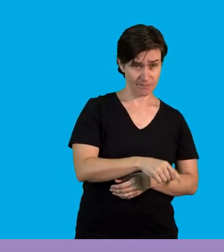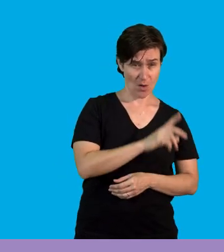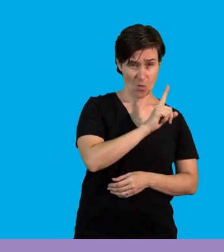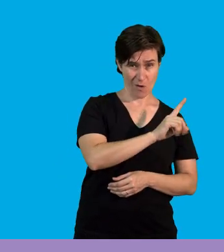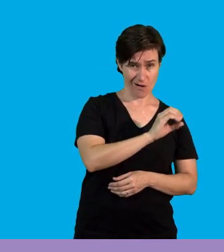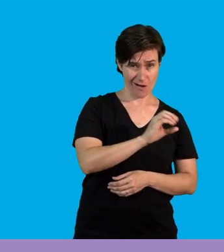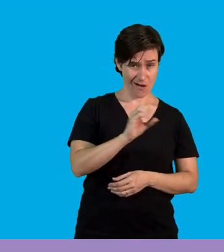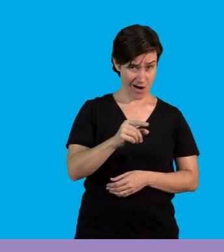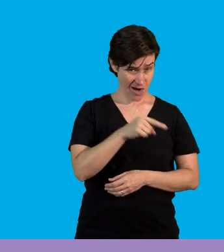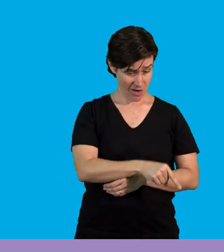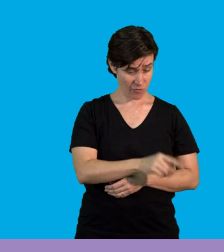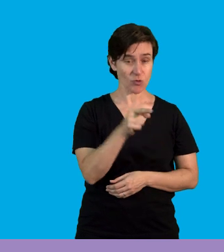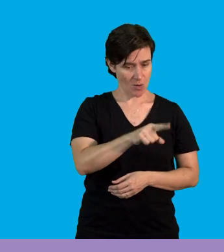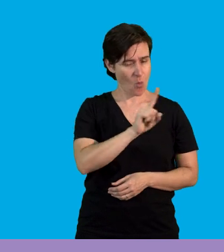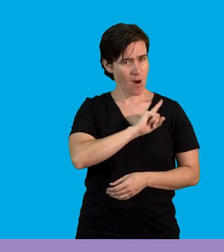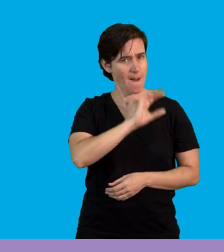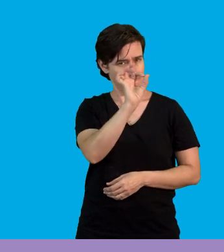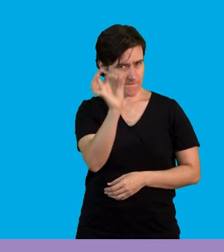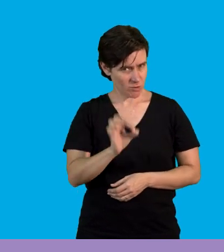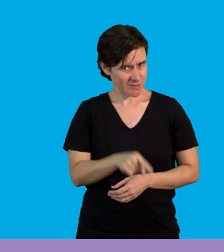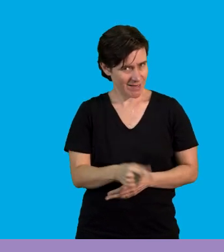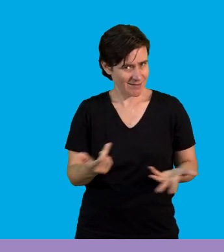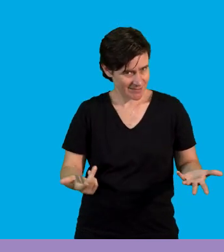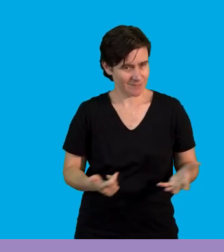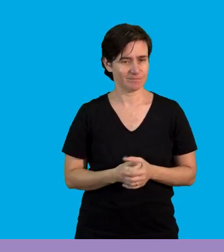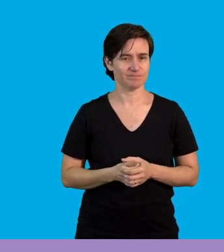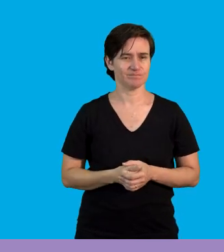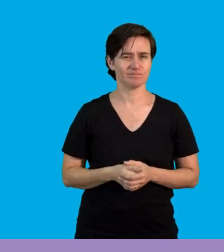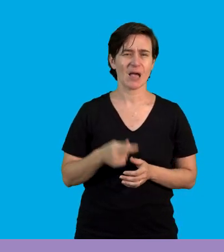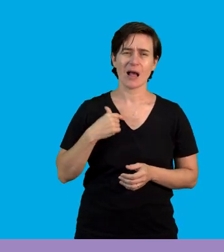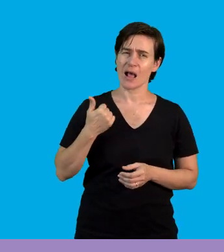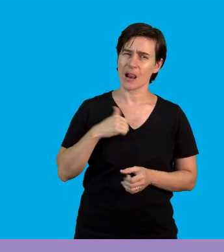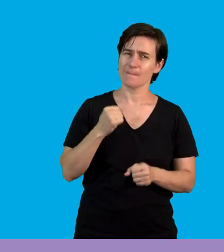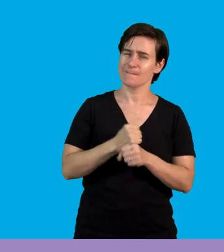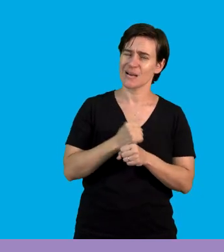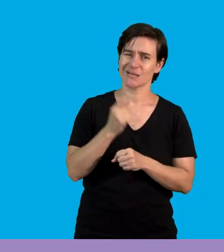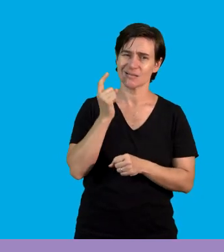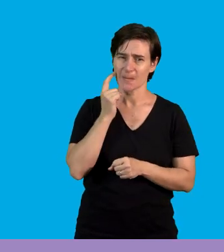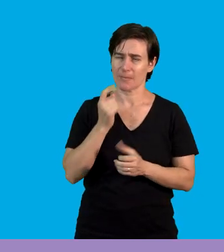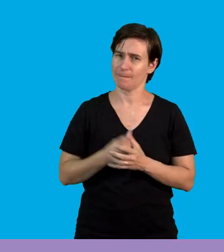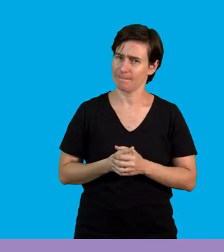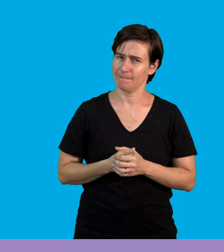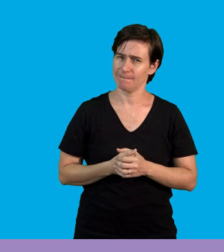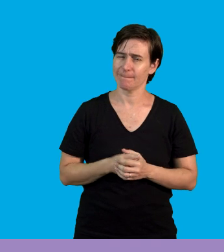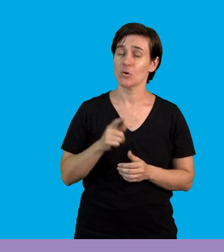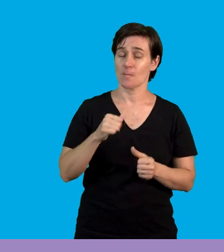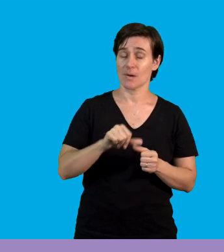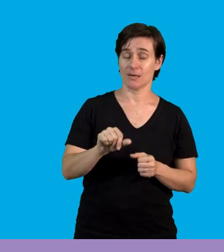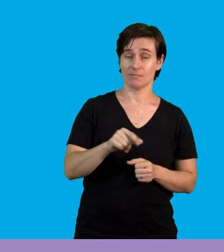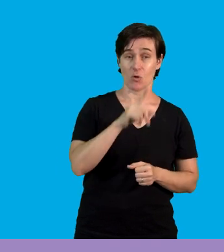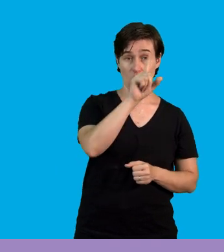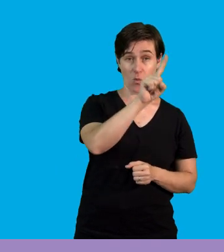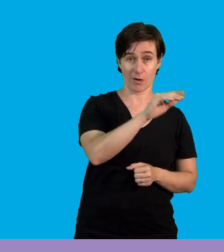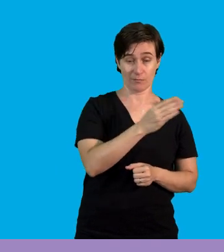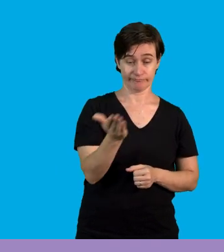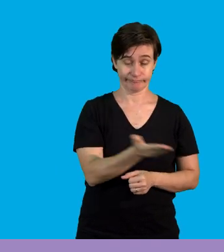we divide by 100. That percentage sign, we divide by 100. Now, to simplify the fraction, we then divide it